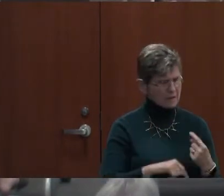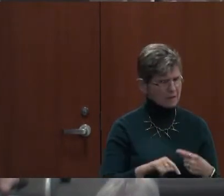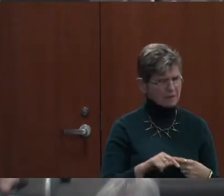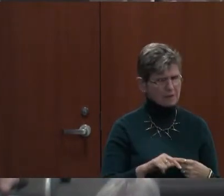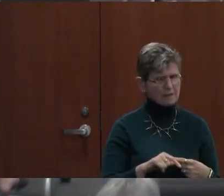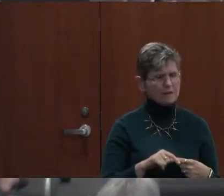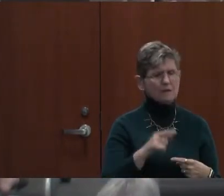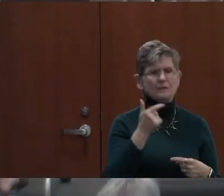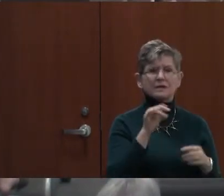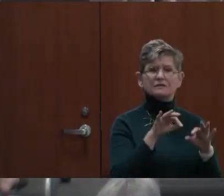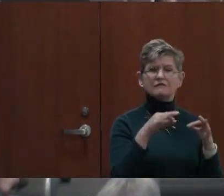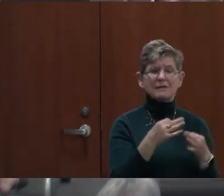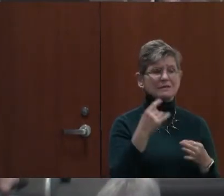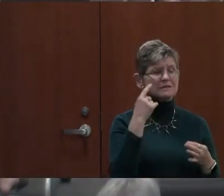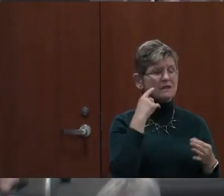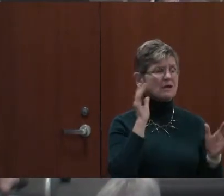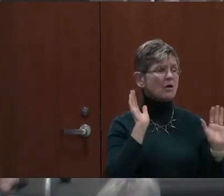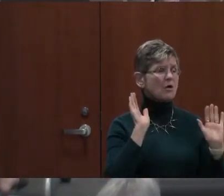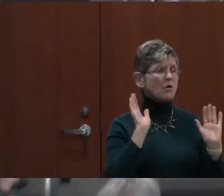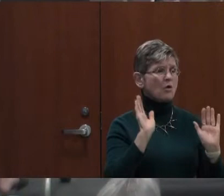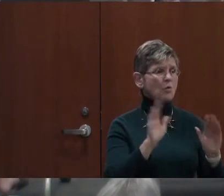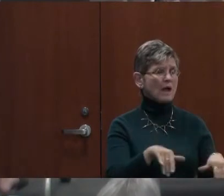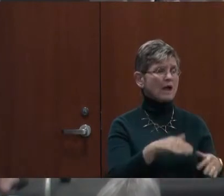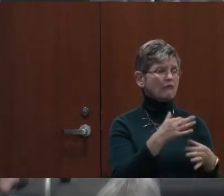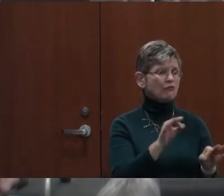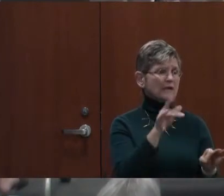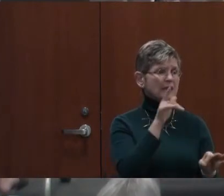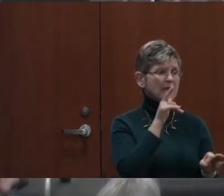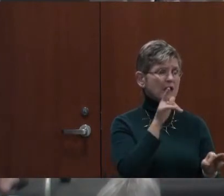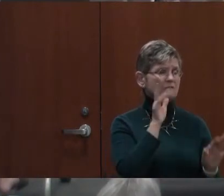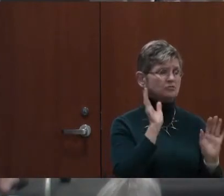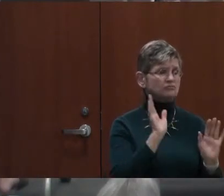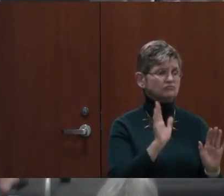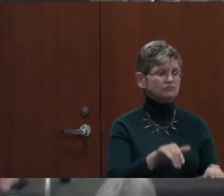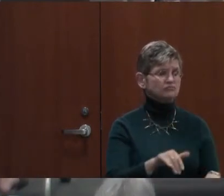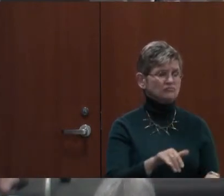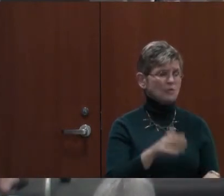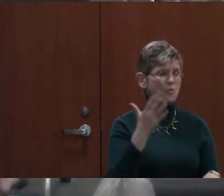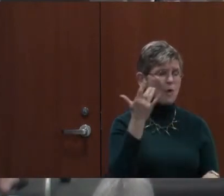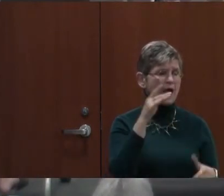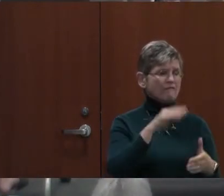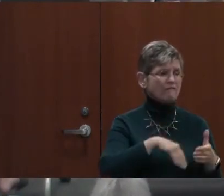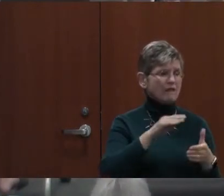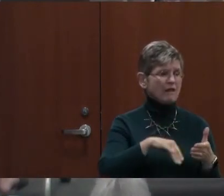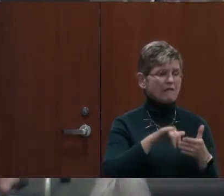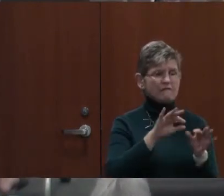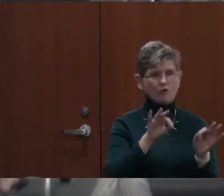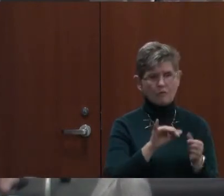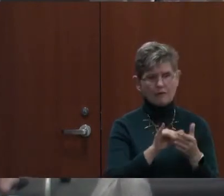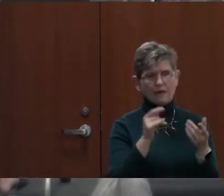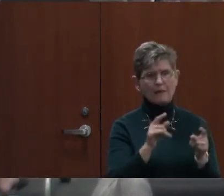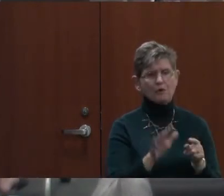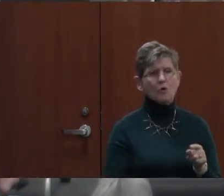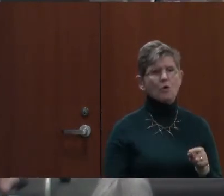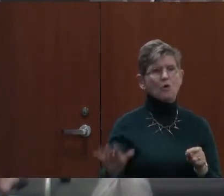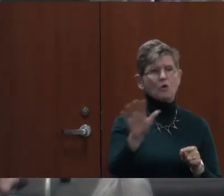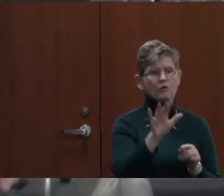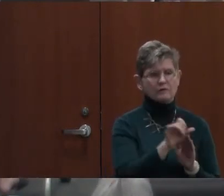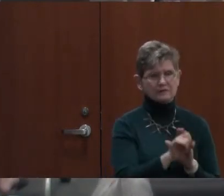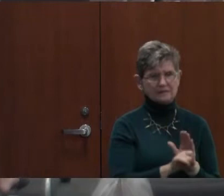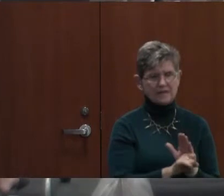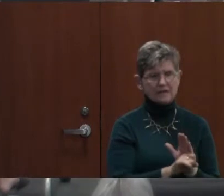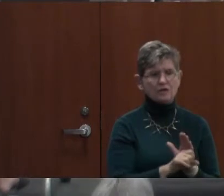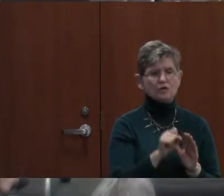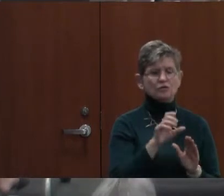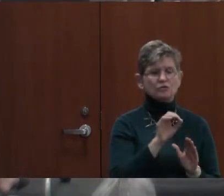because families think, oh, well, they're getting free lunches. Why do we need to fill out this form? And this has happened all over the state, so that the comp